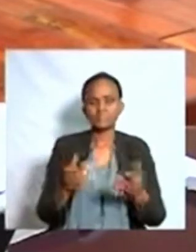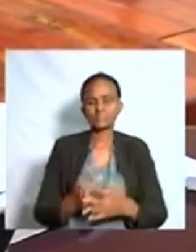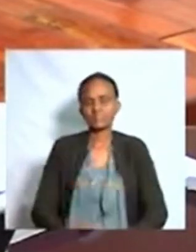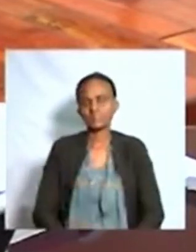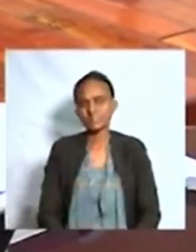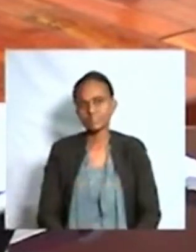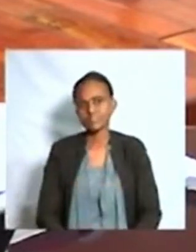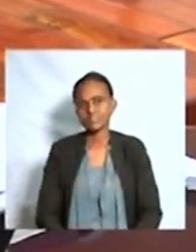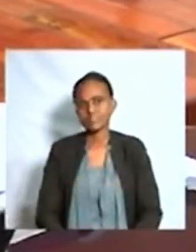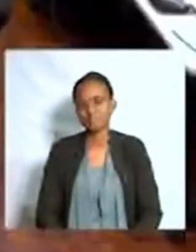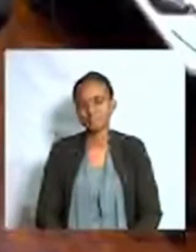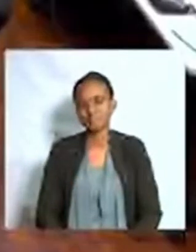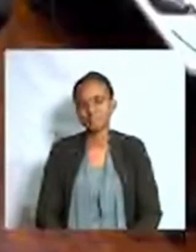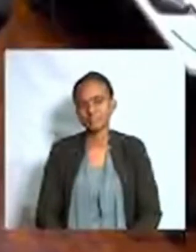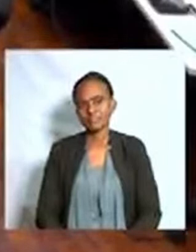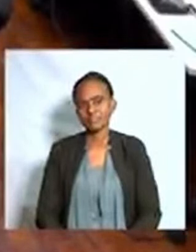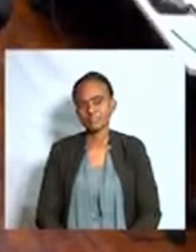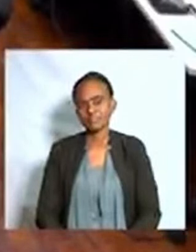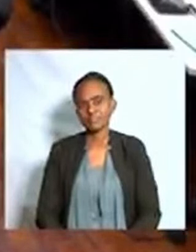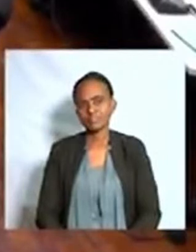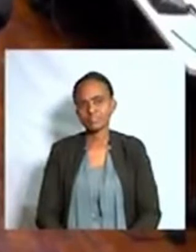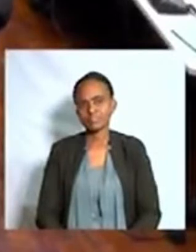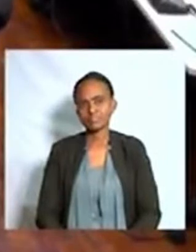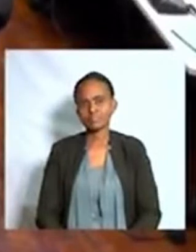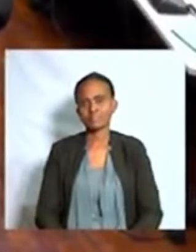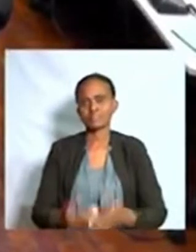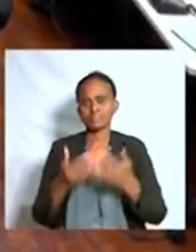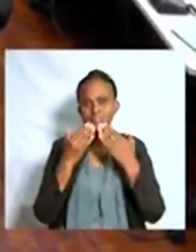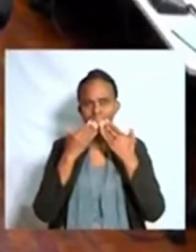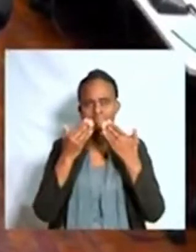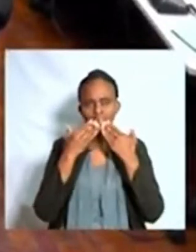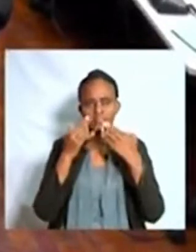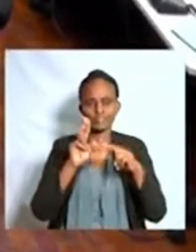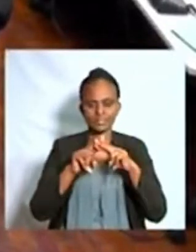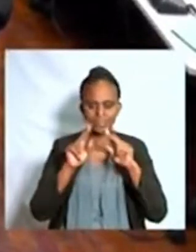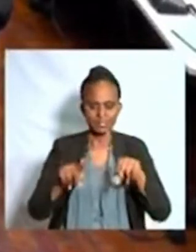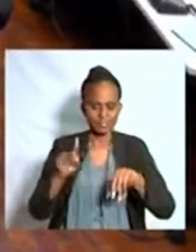Go. Very Honorable much, Nyambosa. Chair, for giving me this opportunity, Chair.